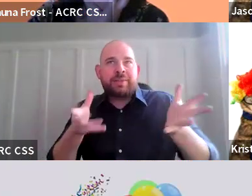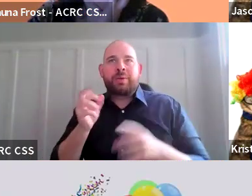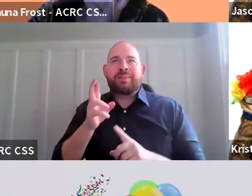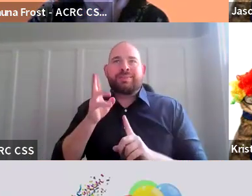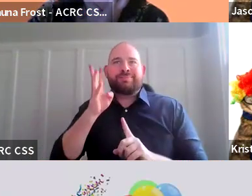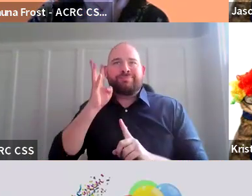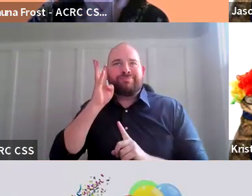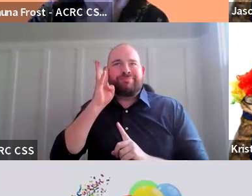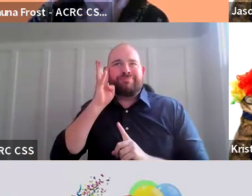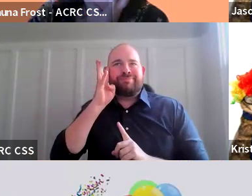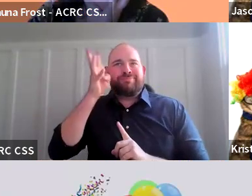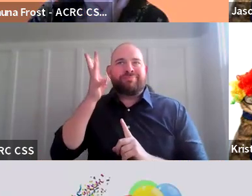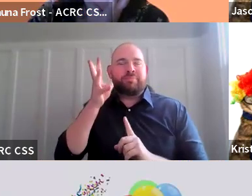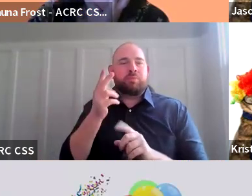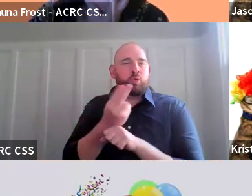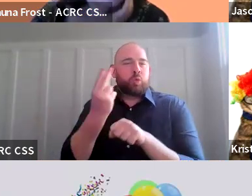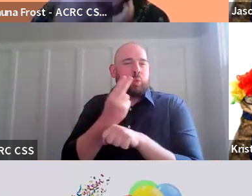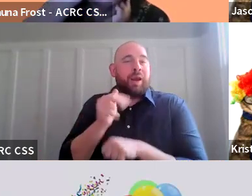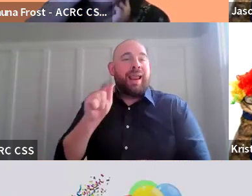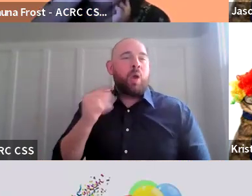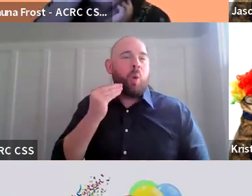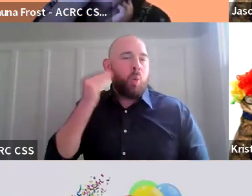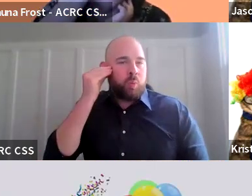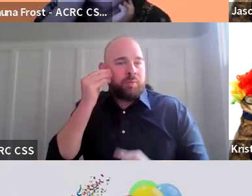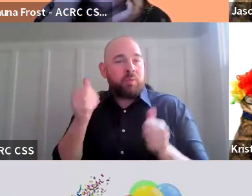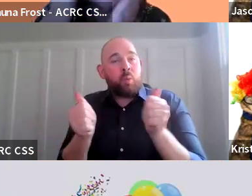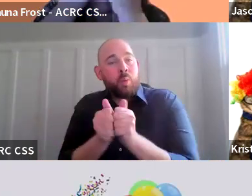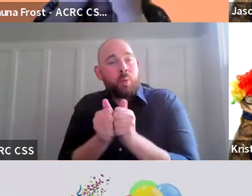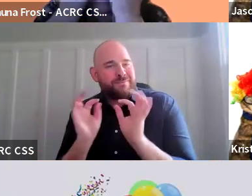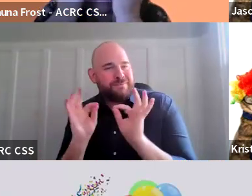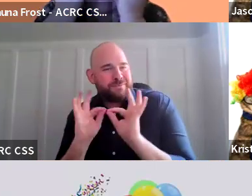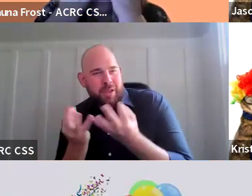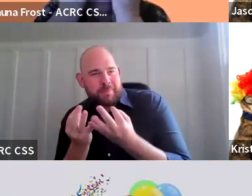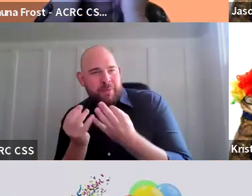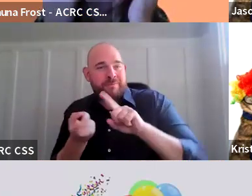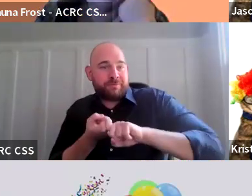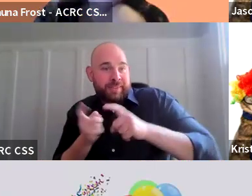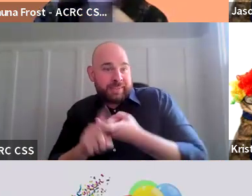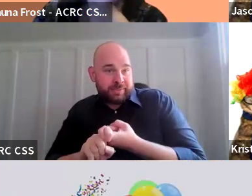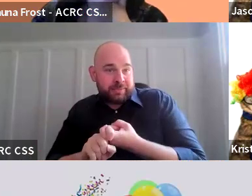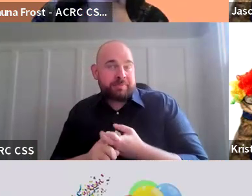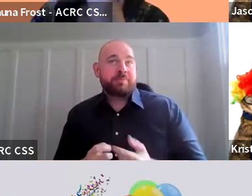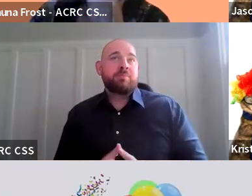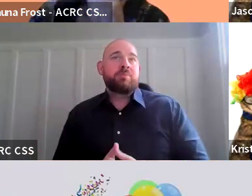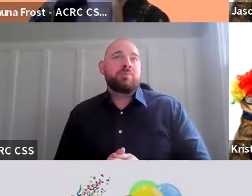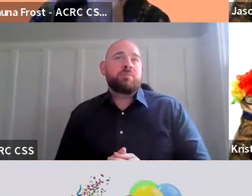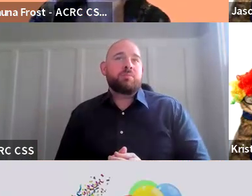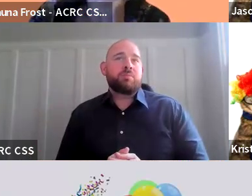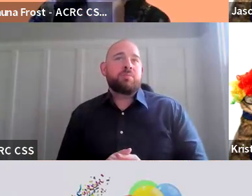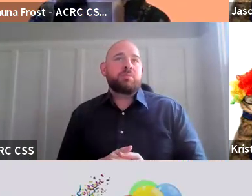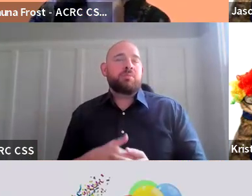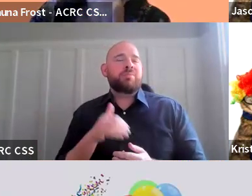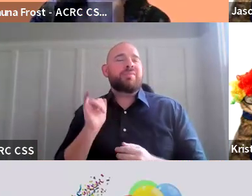signing system. It's typically gestures or made up signs that are used at home with family